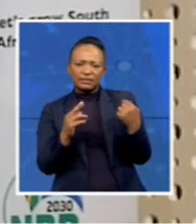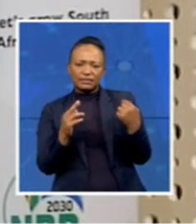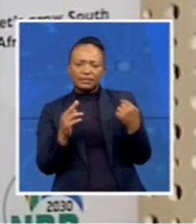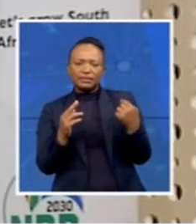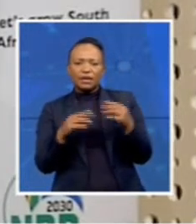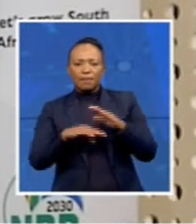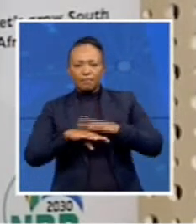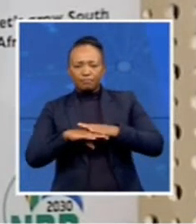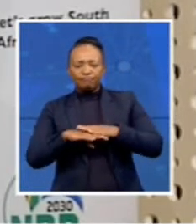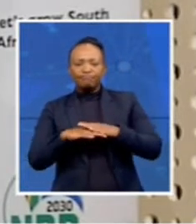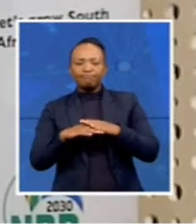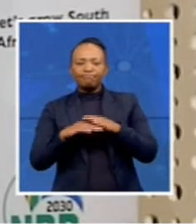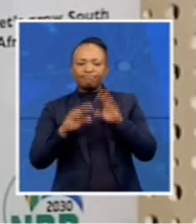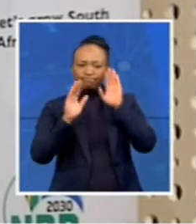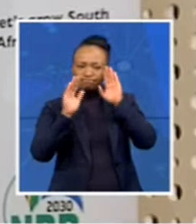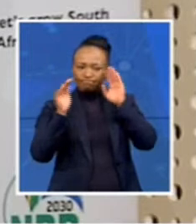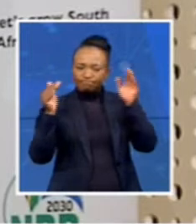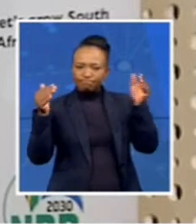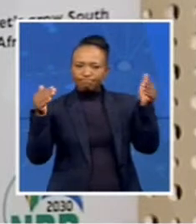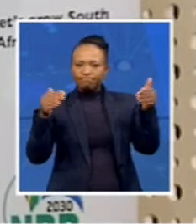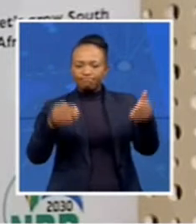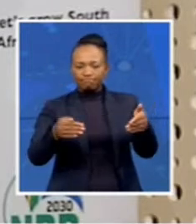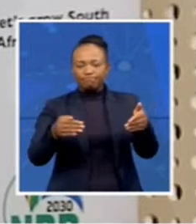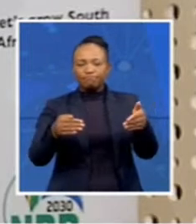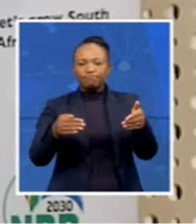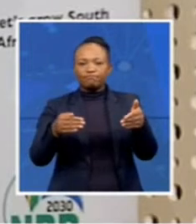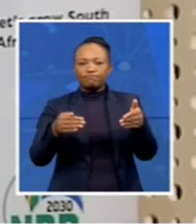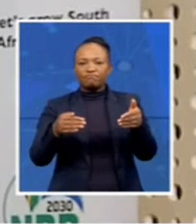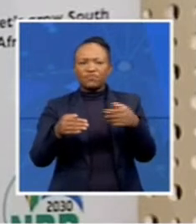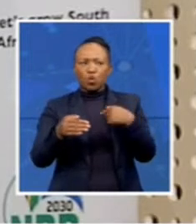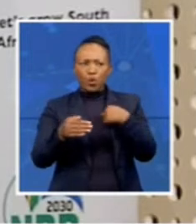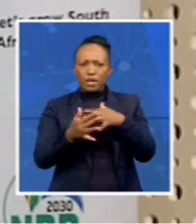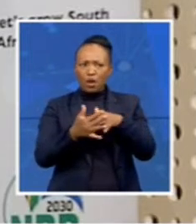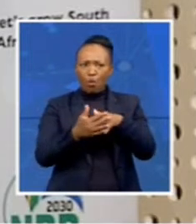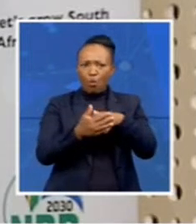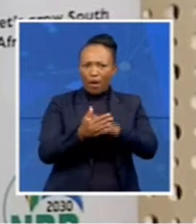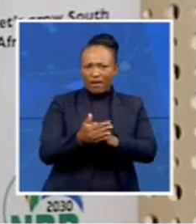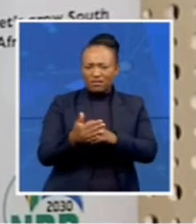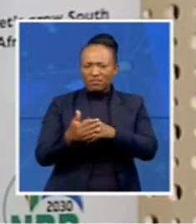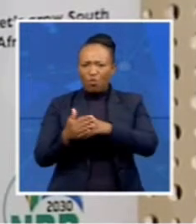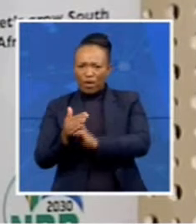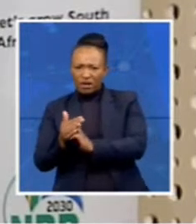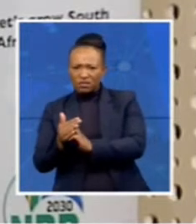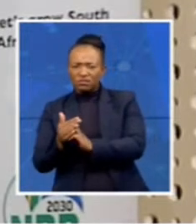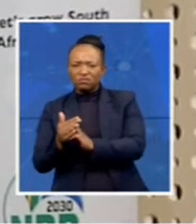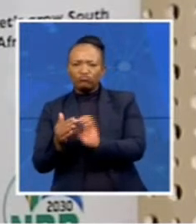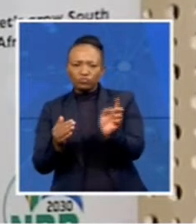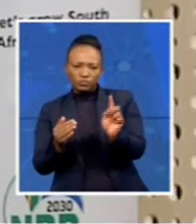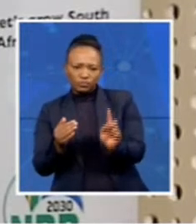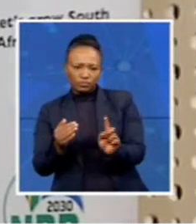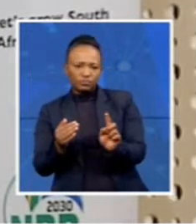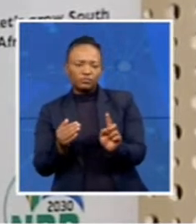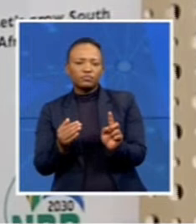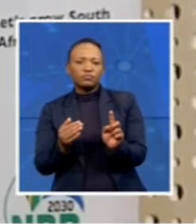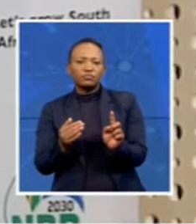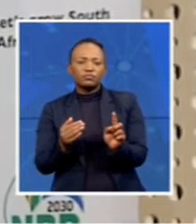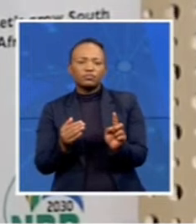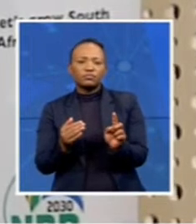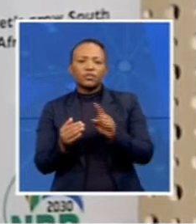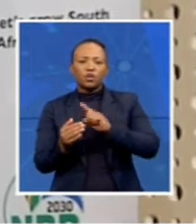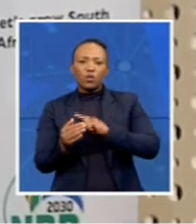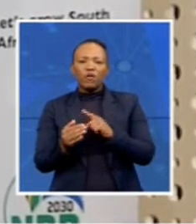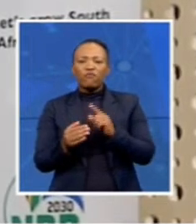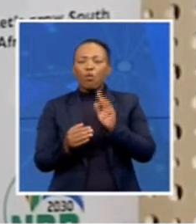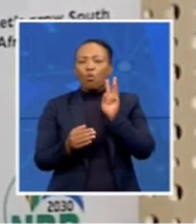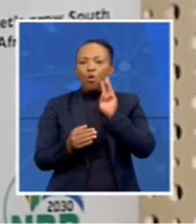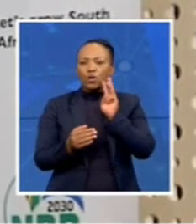our weakness over time of delivering water to households